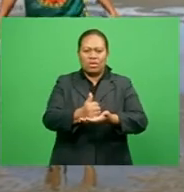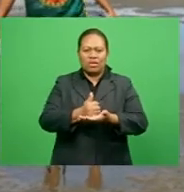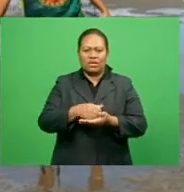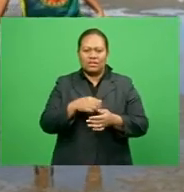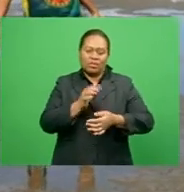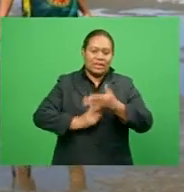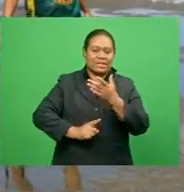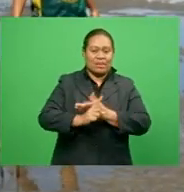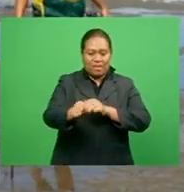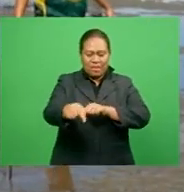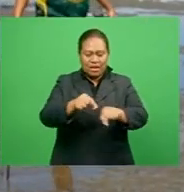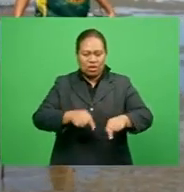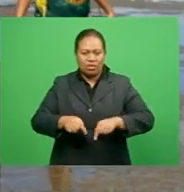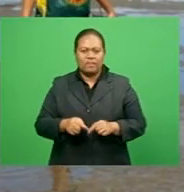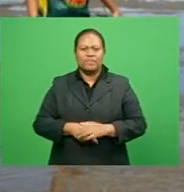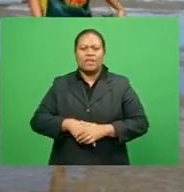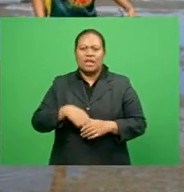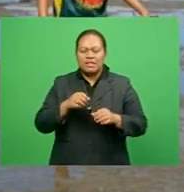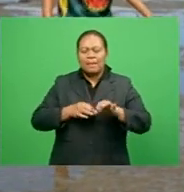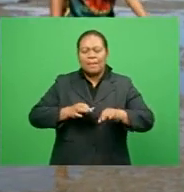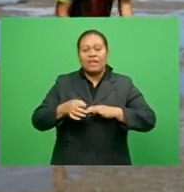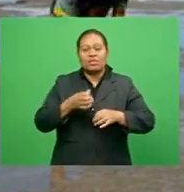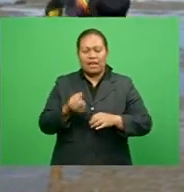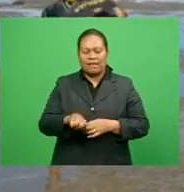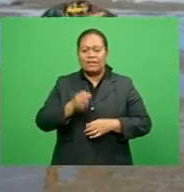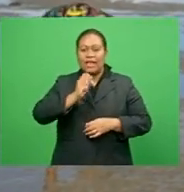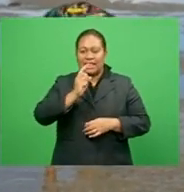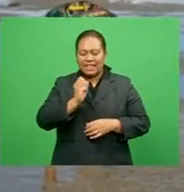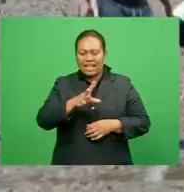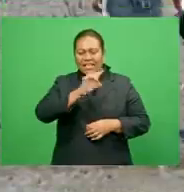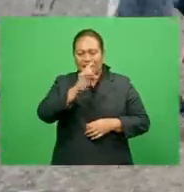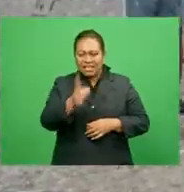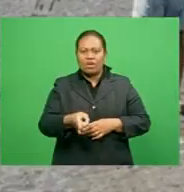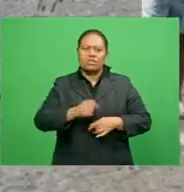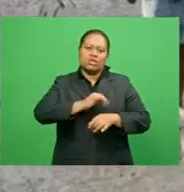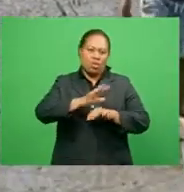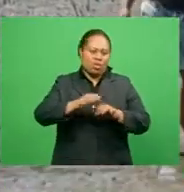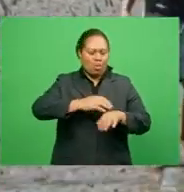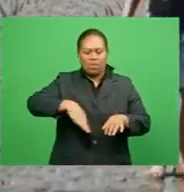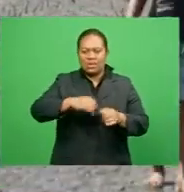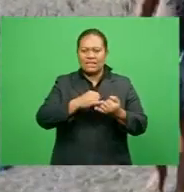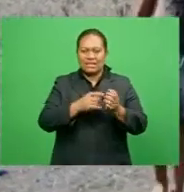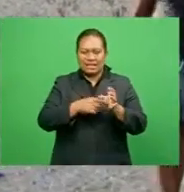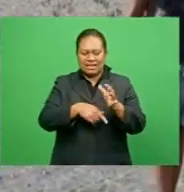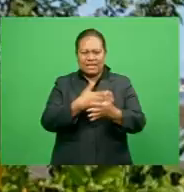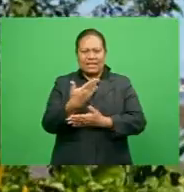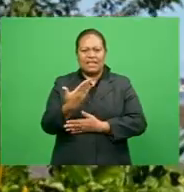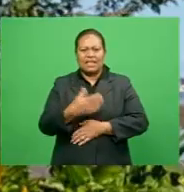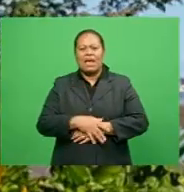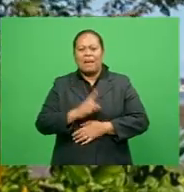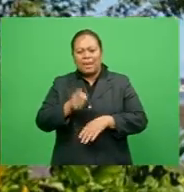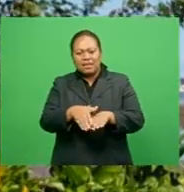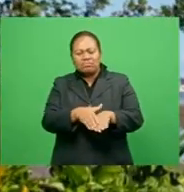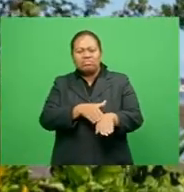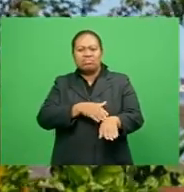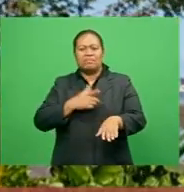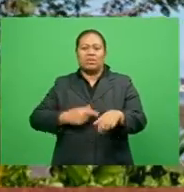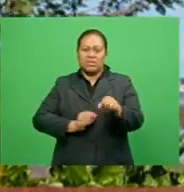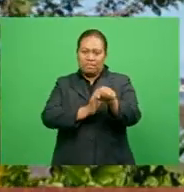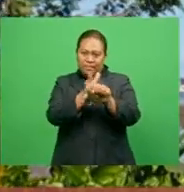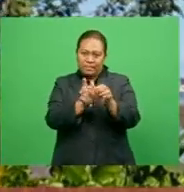country. She aims to plant 10,000 mangroves every Sunday, but this has been slowed down by the pandemic. We have